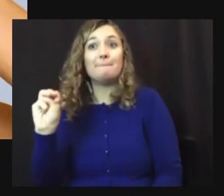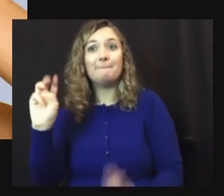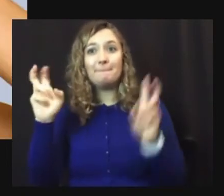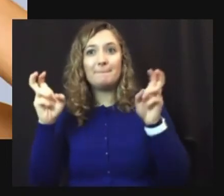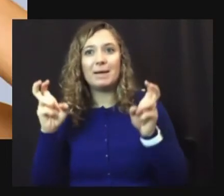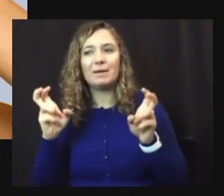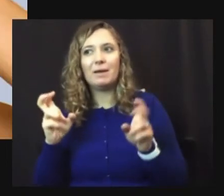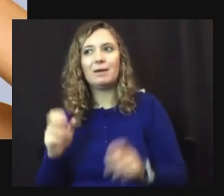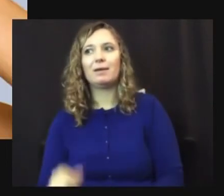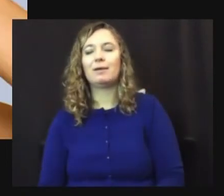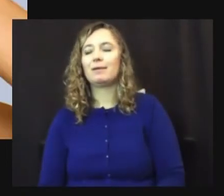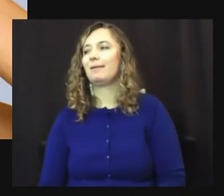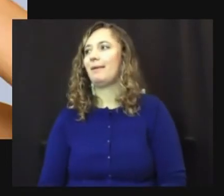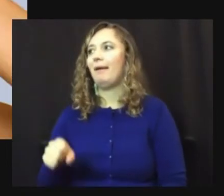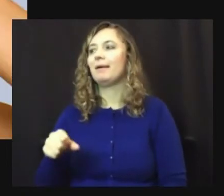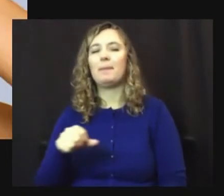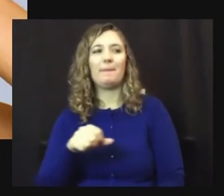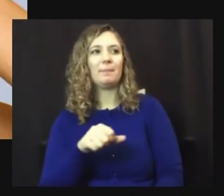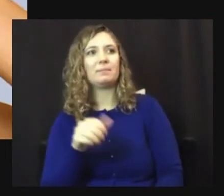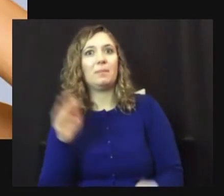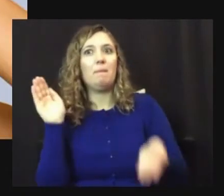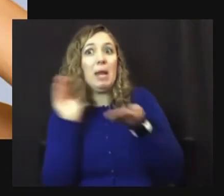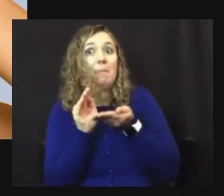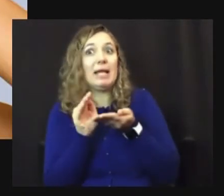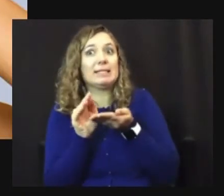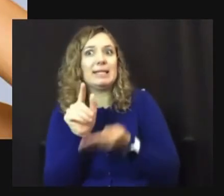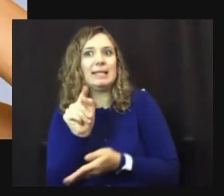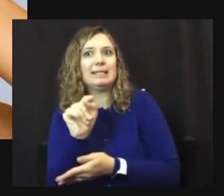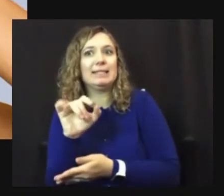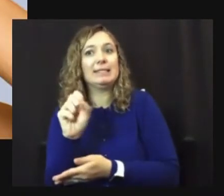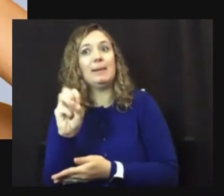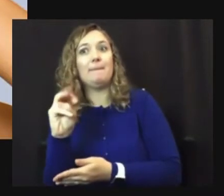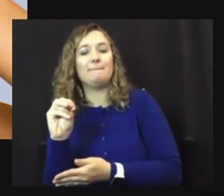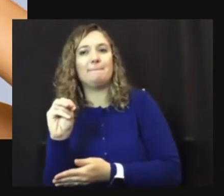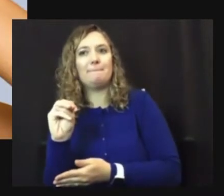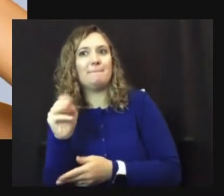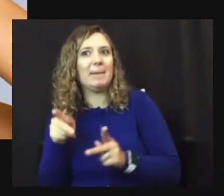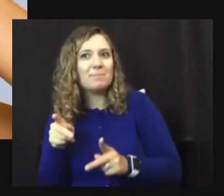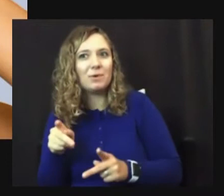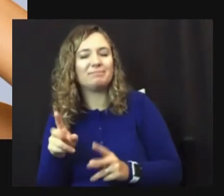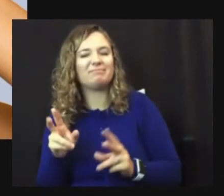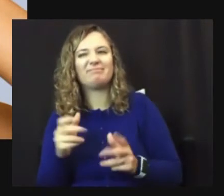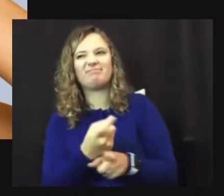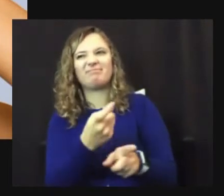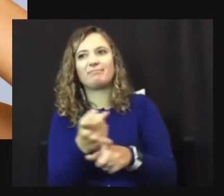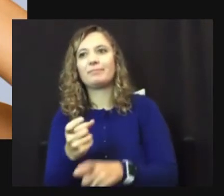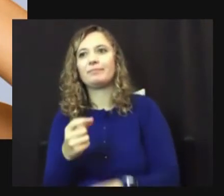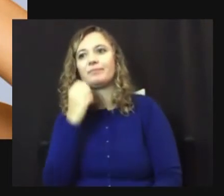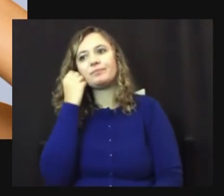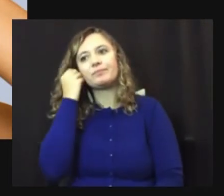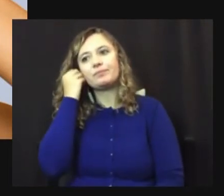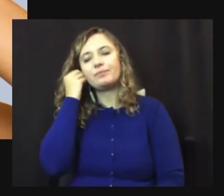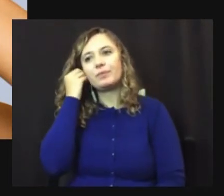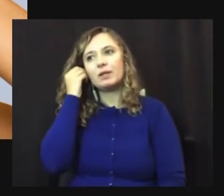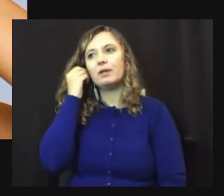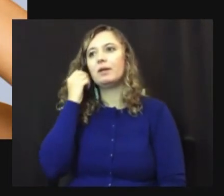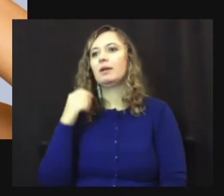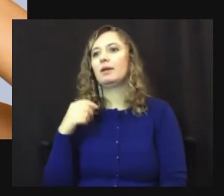people. Also, someone in the chat says something about tism over ism, and I really like